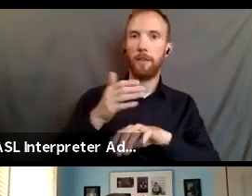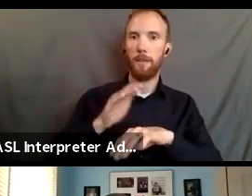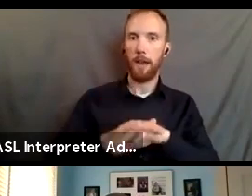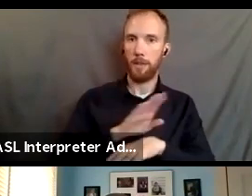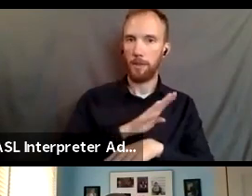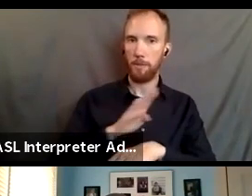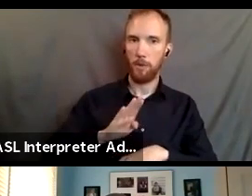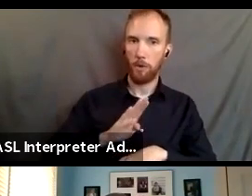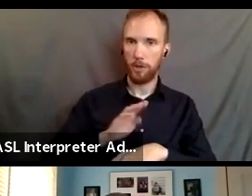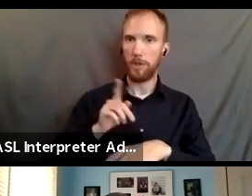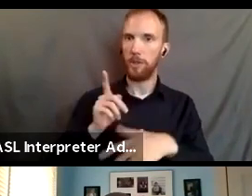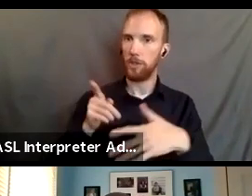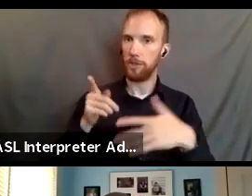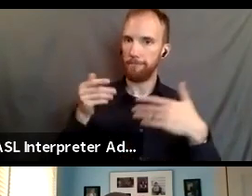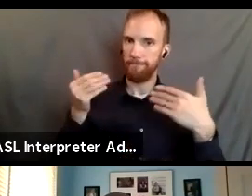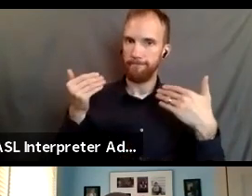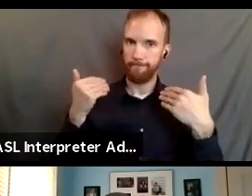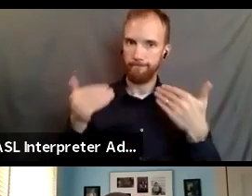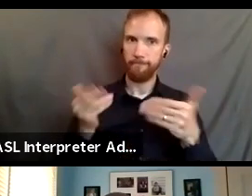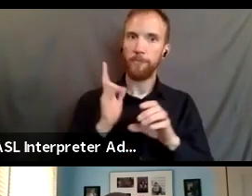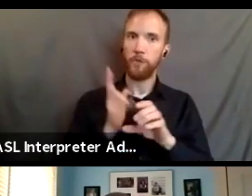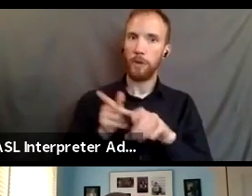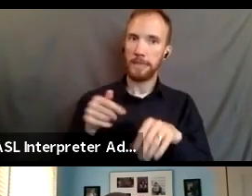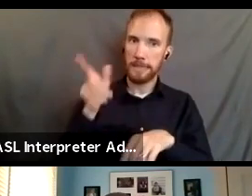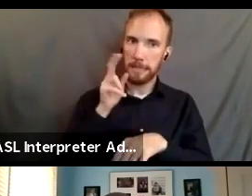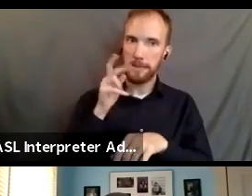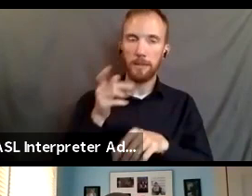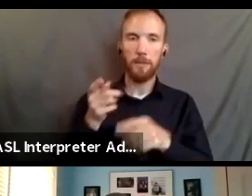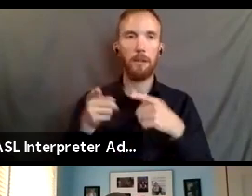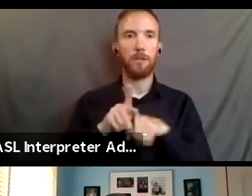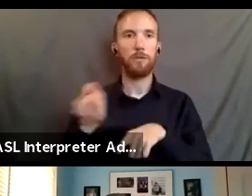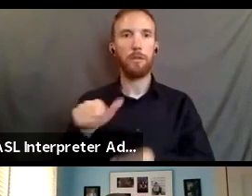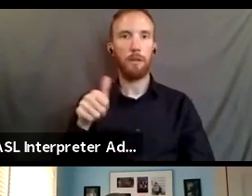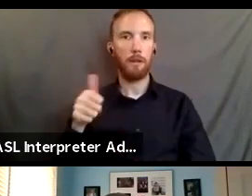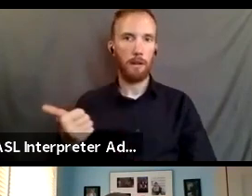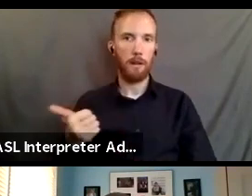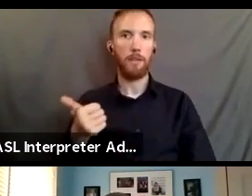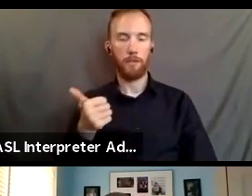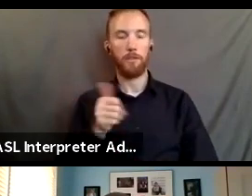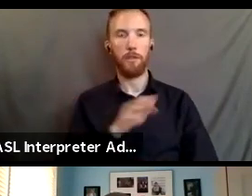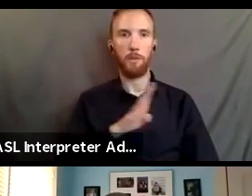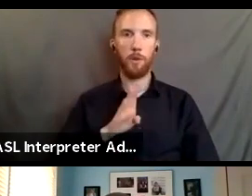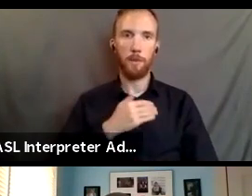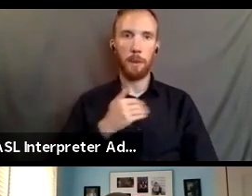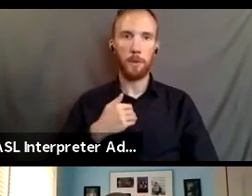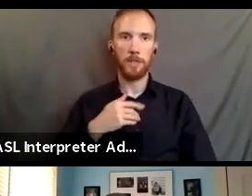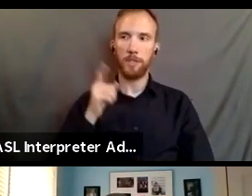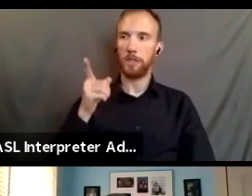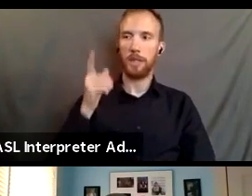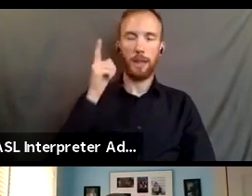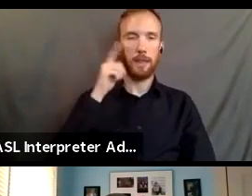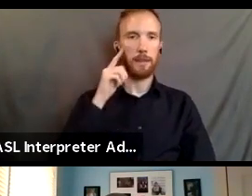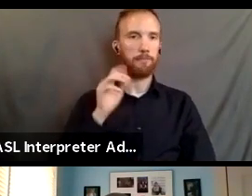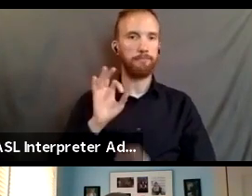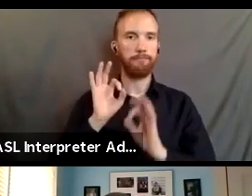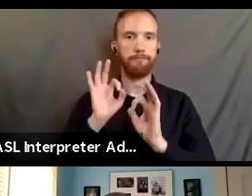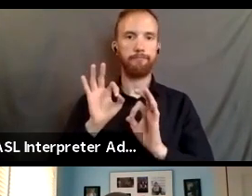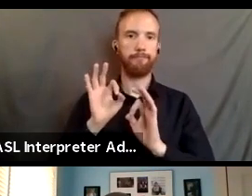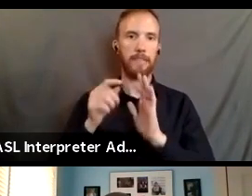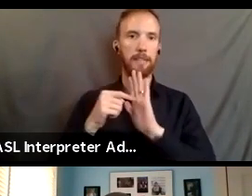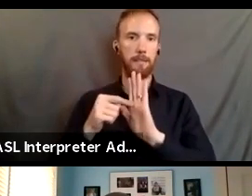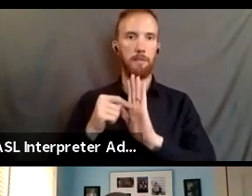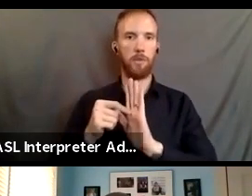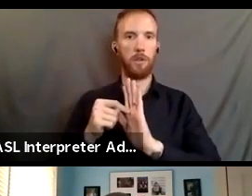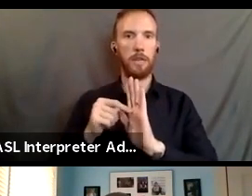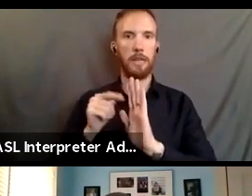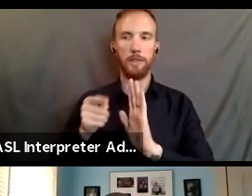and other board members because to me she is the example of what a board member should be doing and that's just not listening to the side that she's